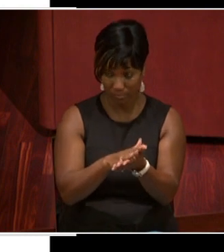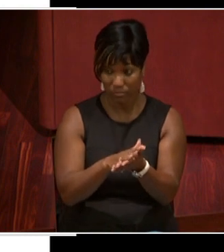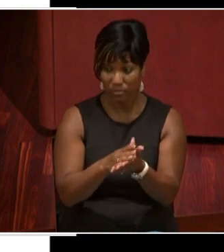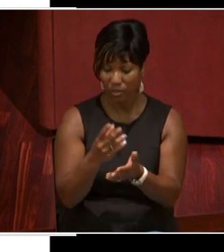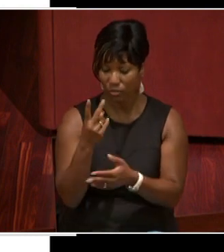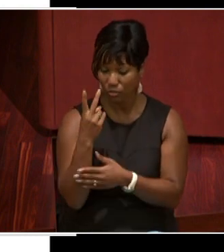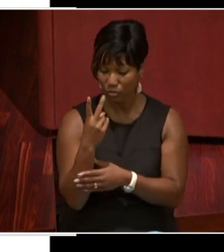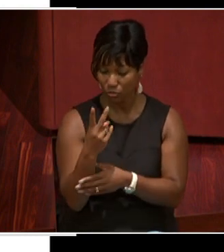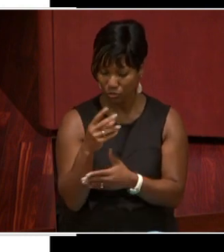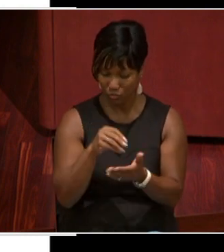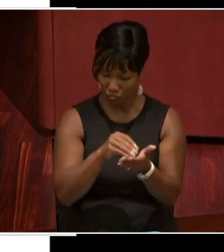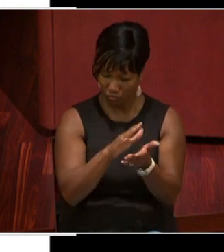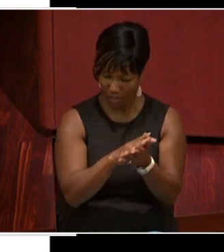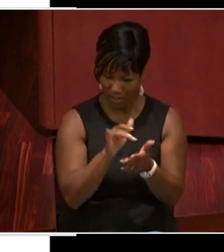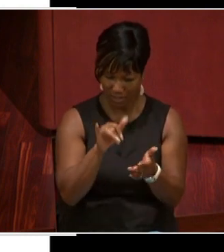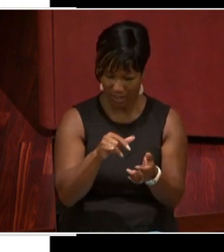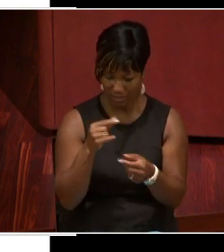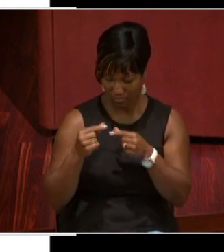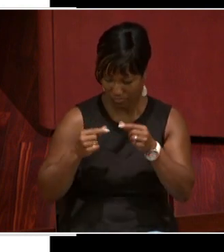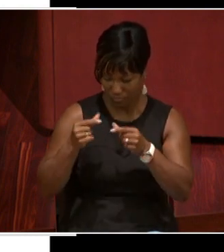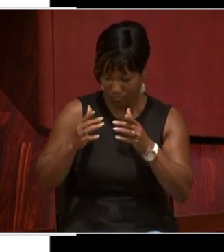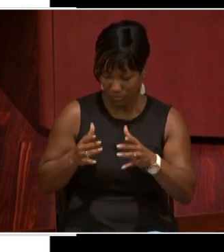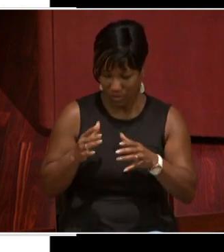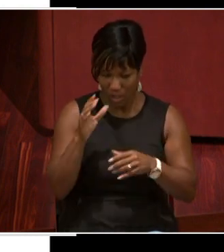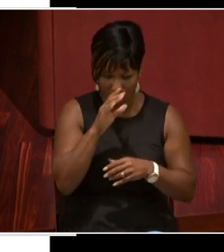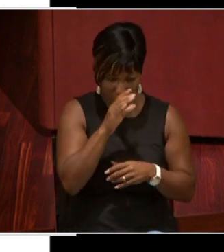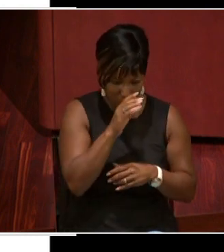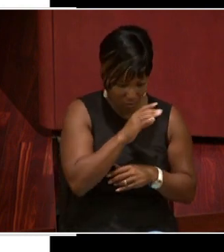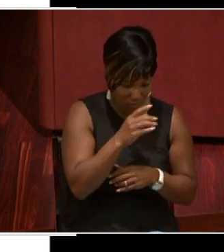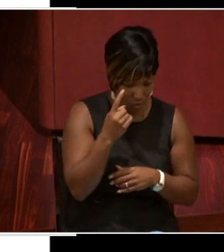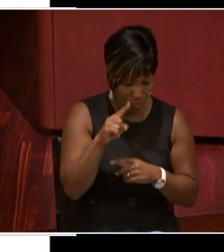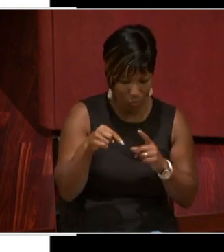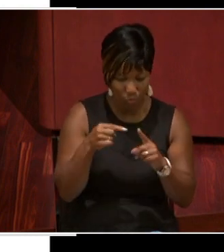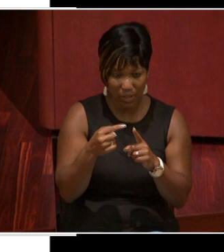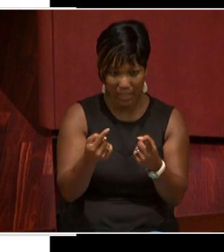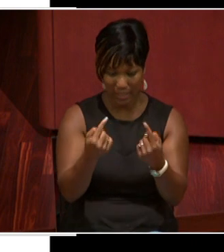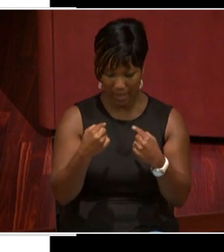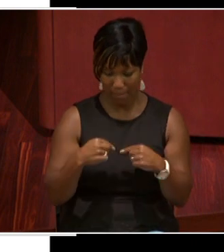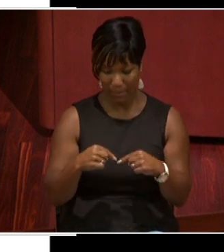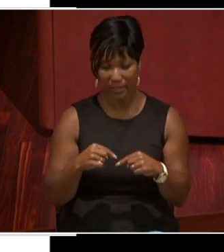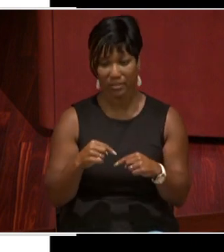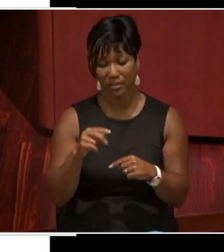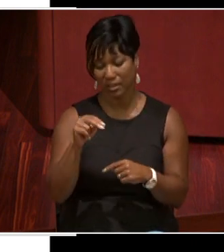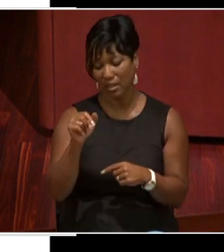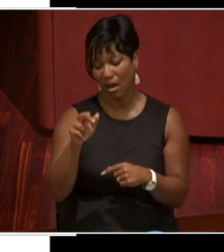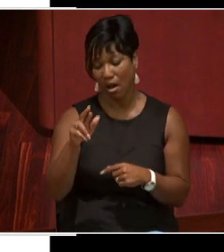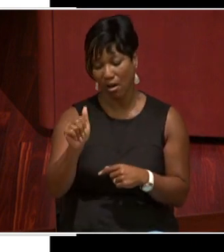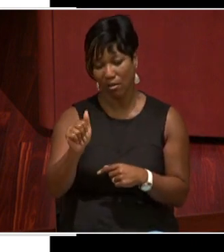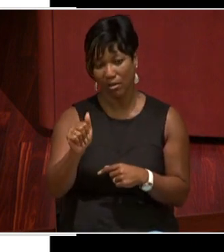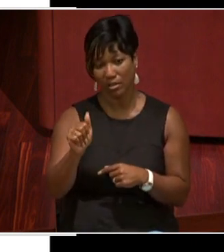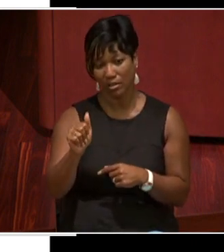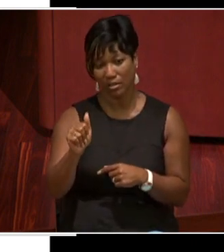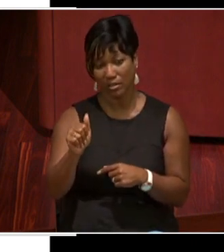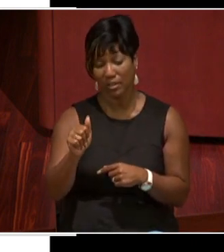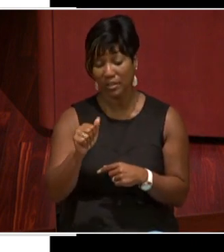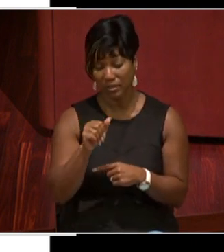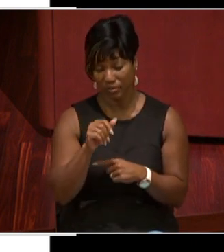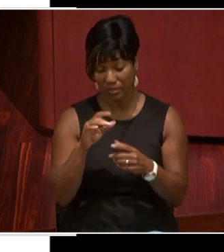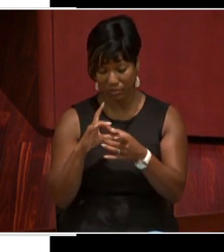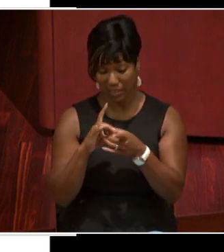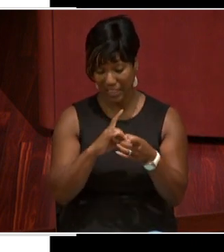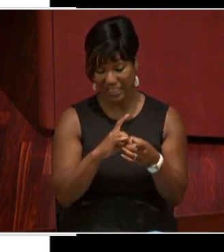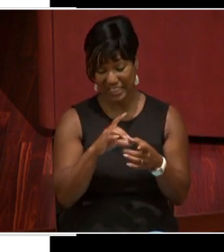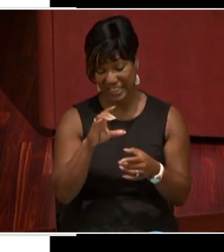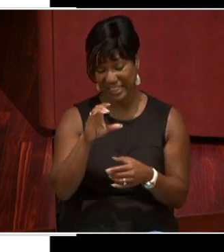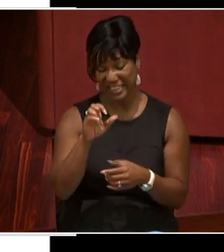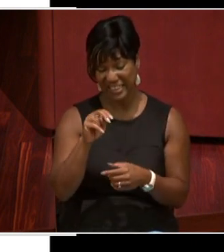that genealogists take a look at in terms of civilian records when they first come through our doors. In terms of census records, we have them